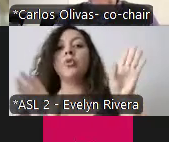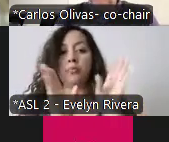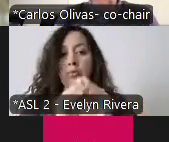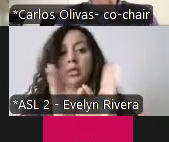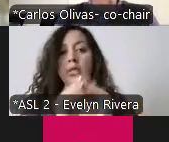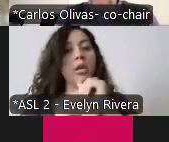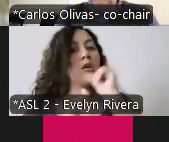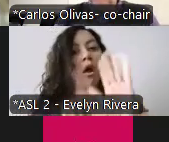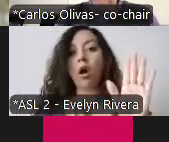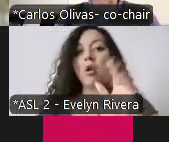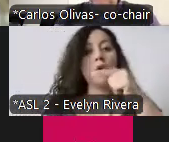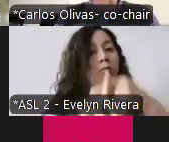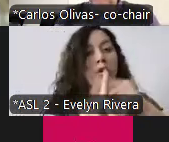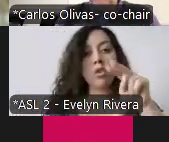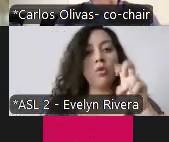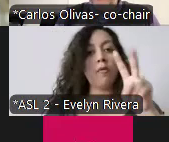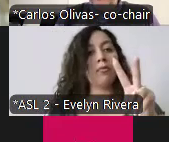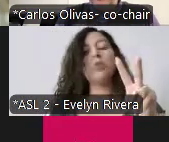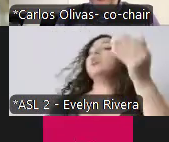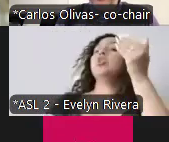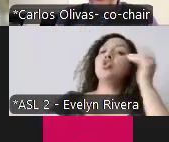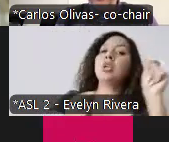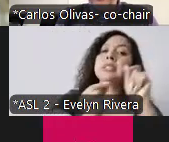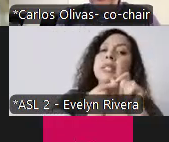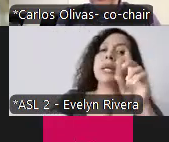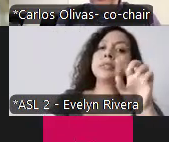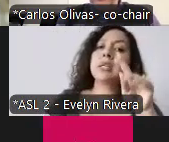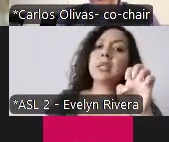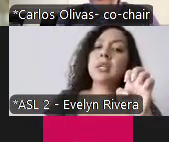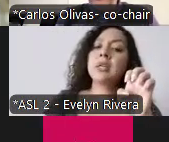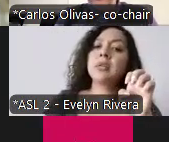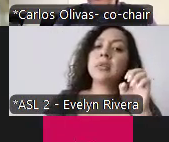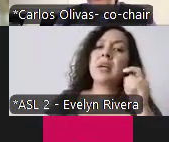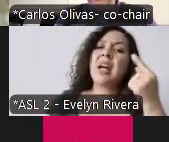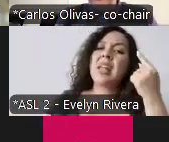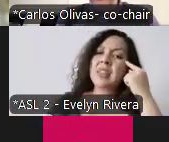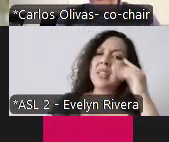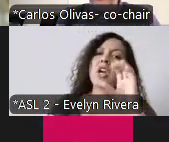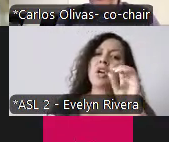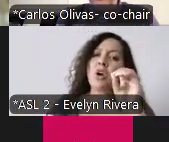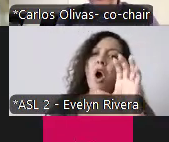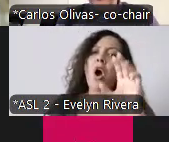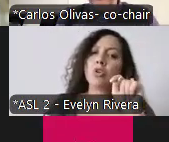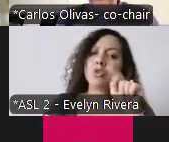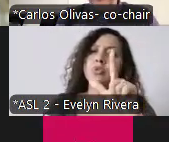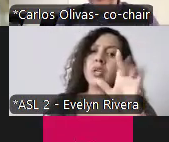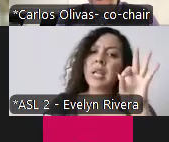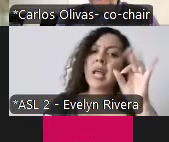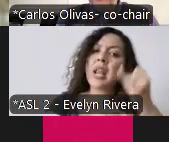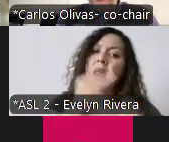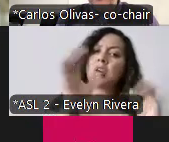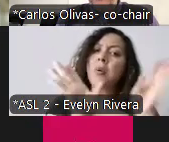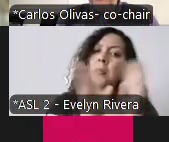Callie, for bringing those up. Do you know the specific date in October? Looks like October 29th is your final meeting of